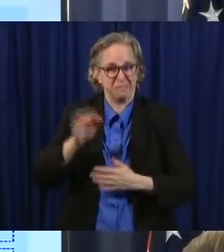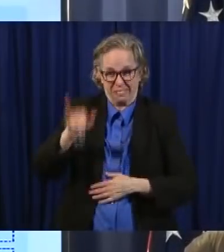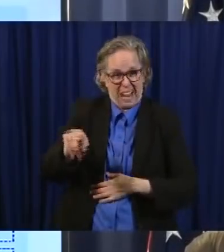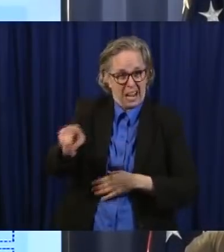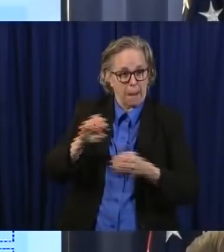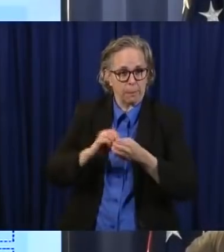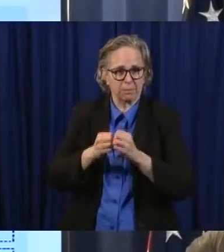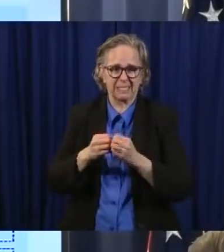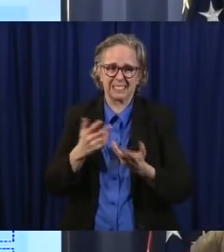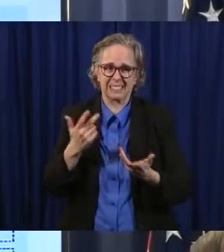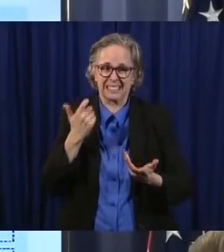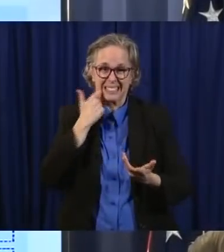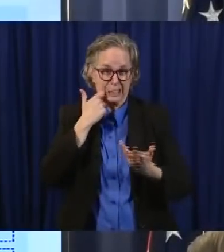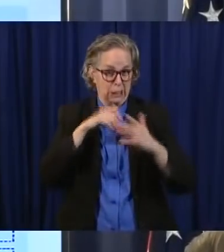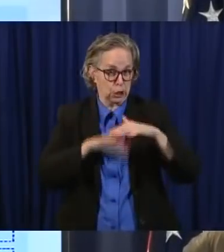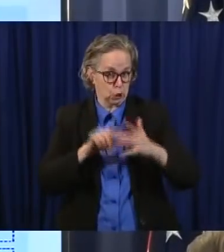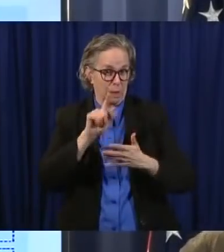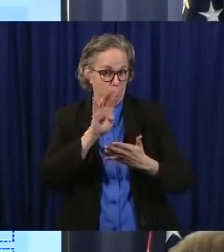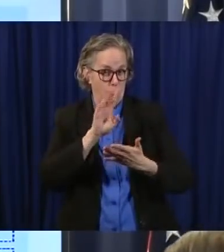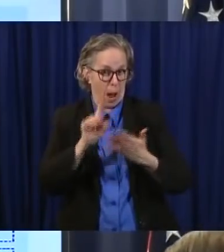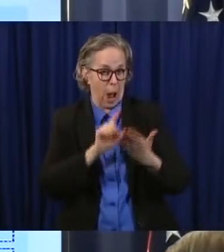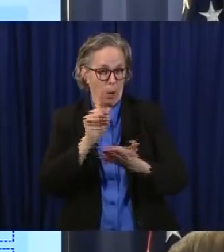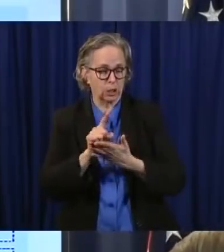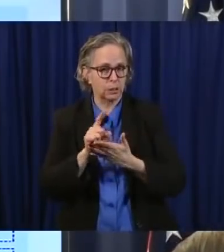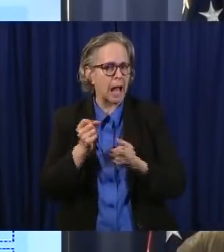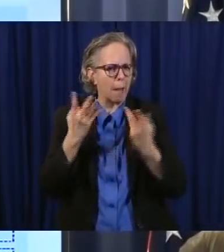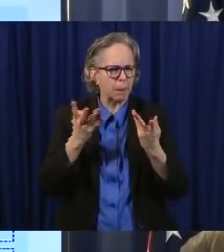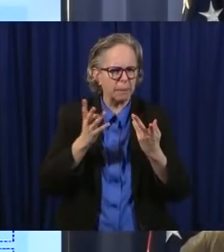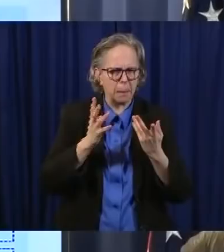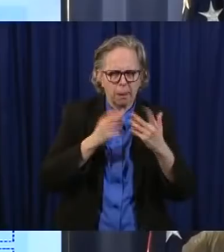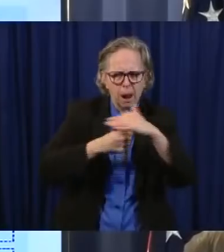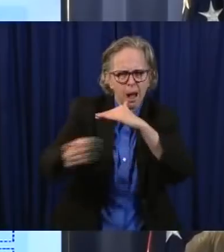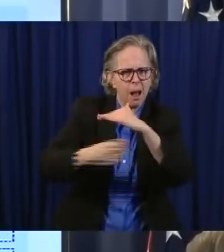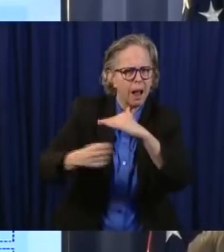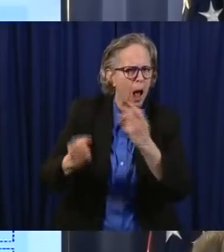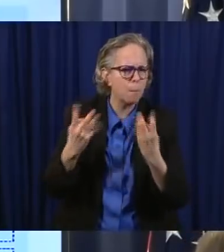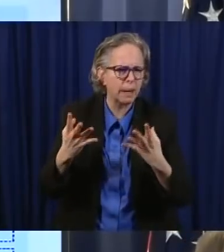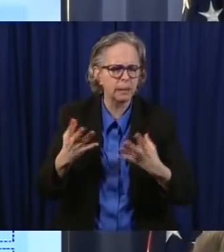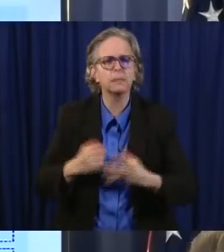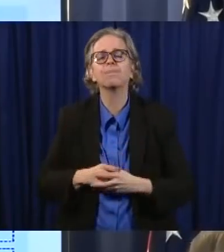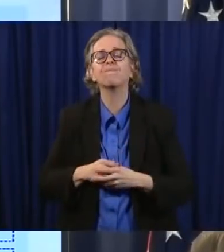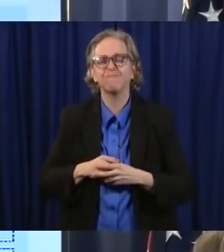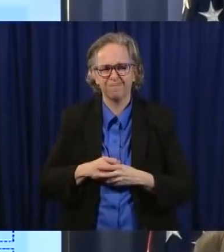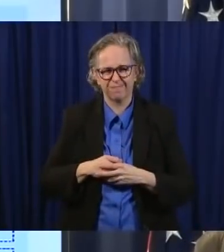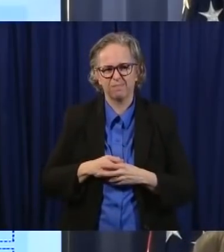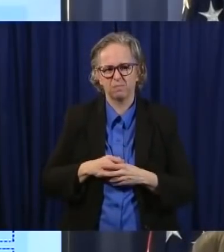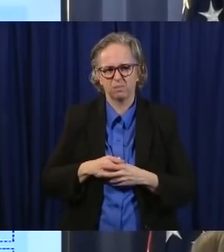24-hour reported hospitalizations, new ones, 54.